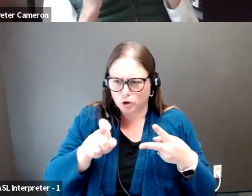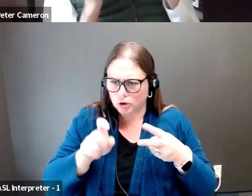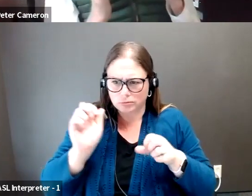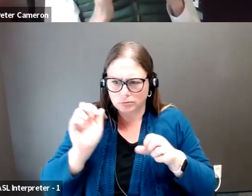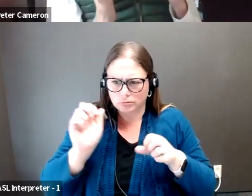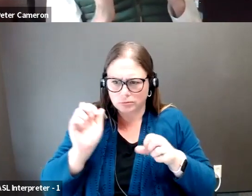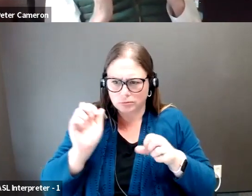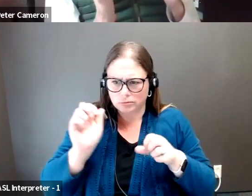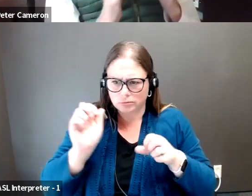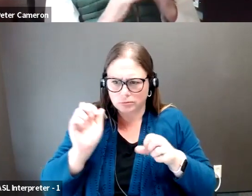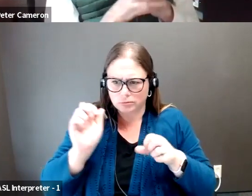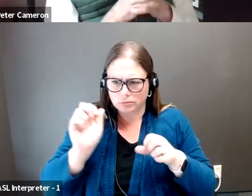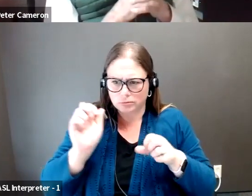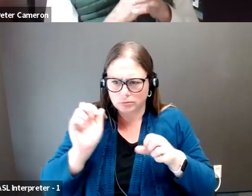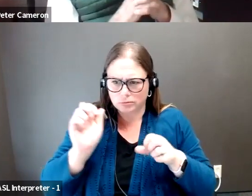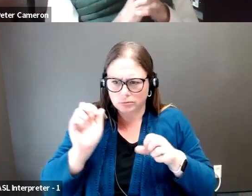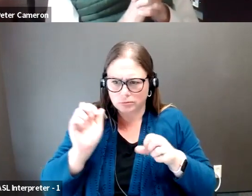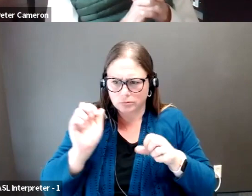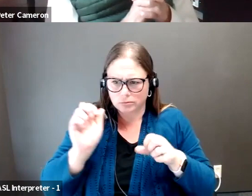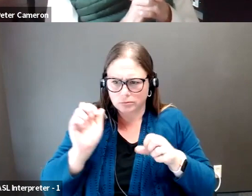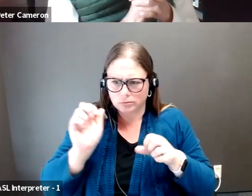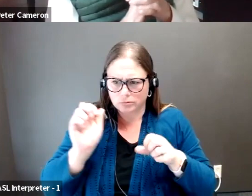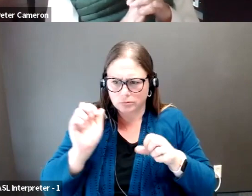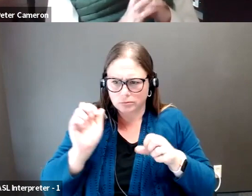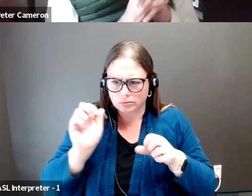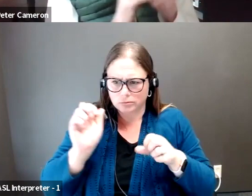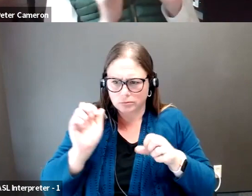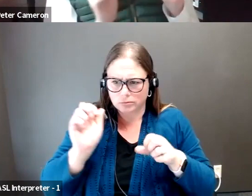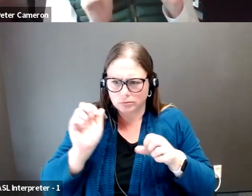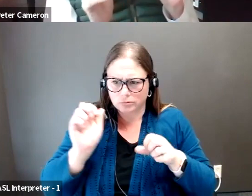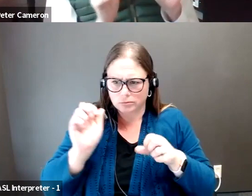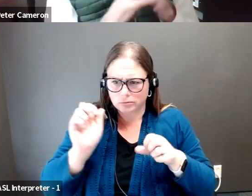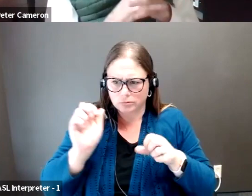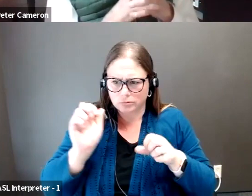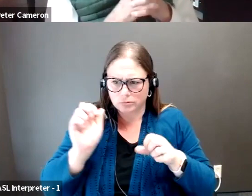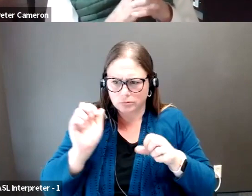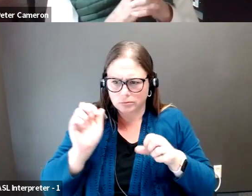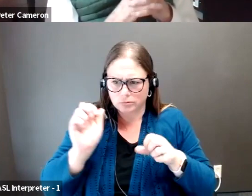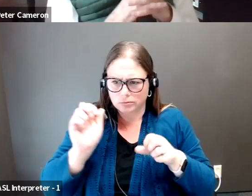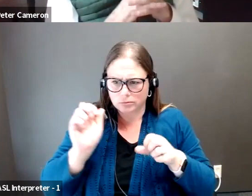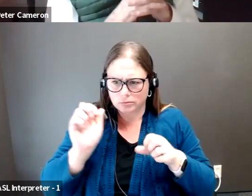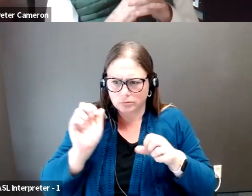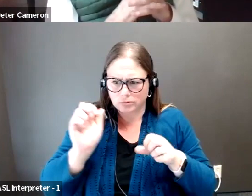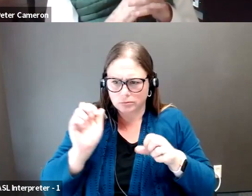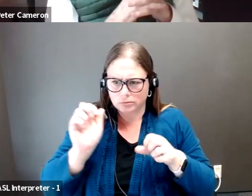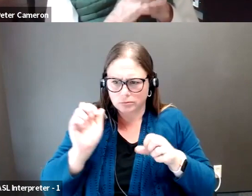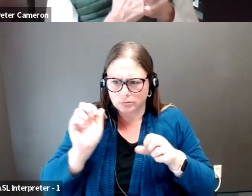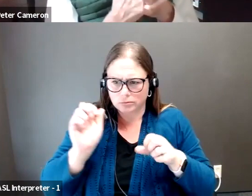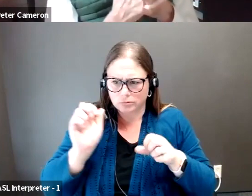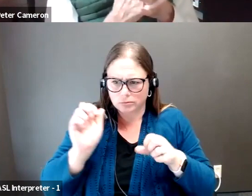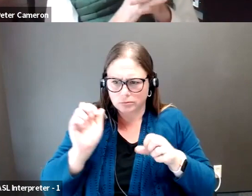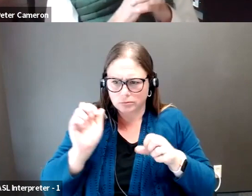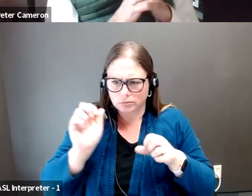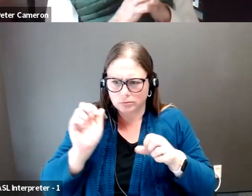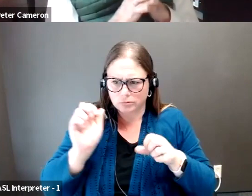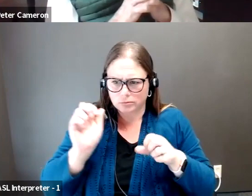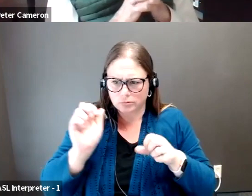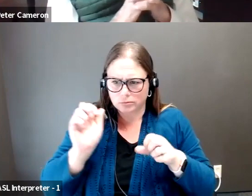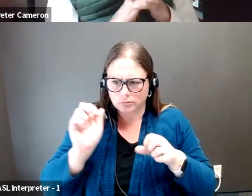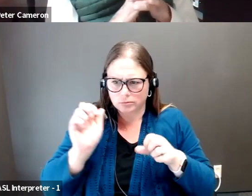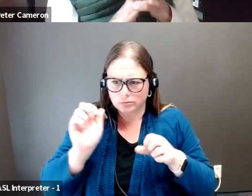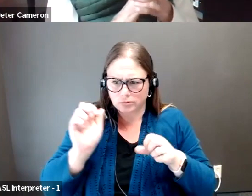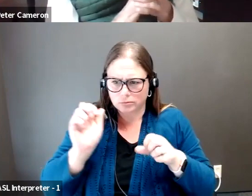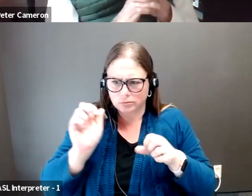it's a necessary service. So why should the big corporations only benefit from